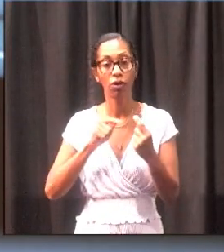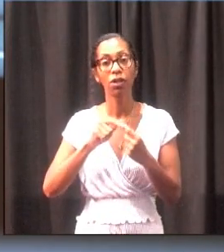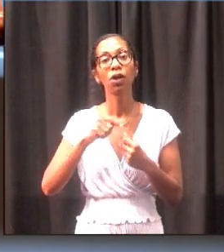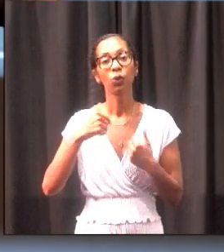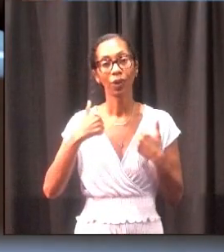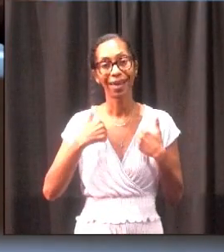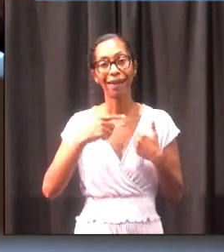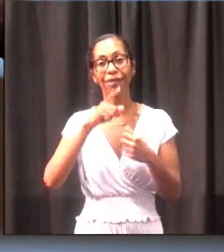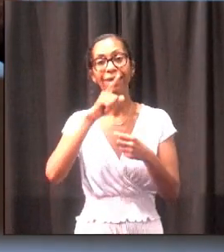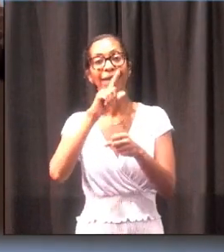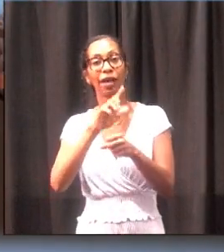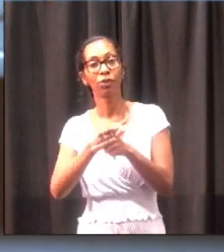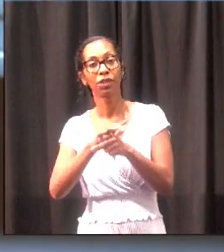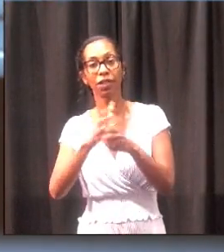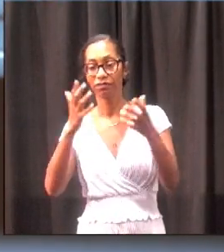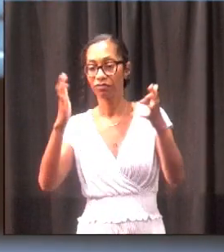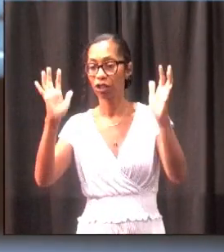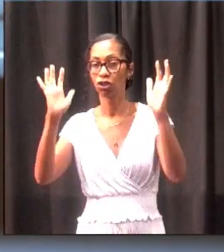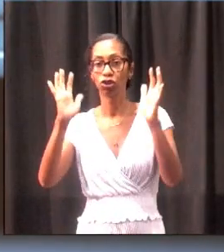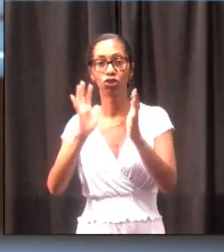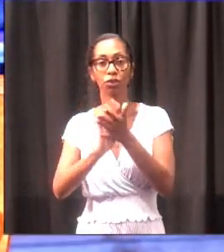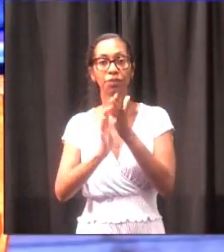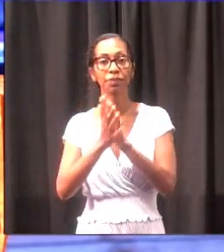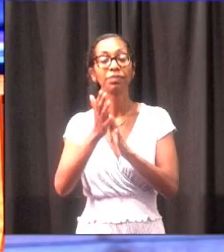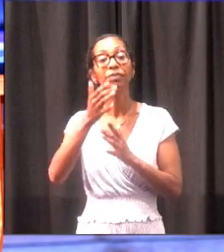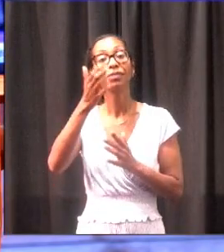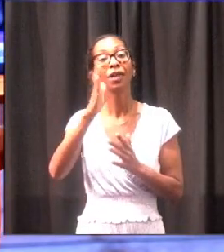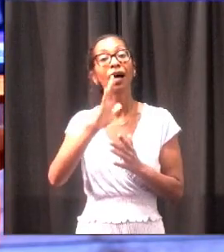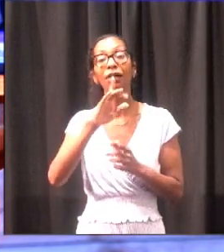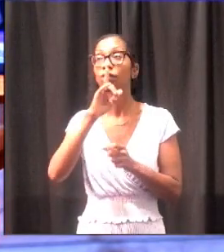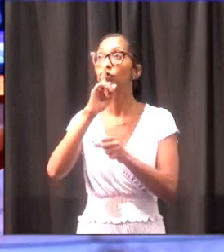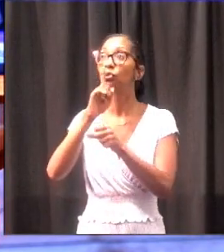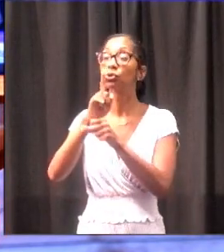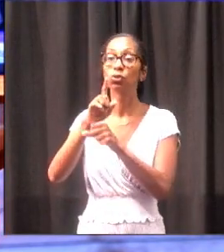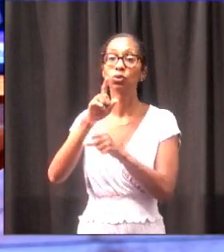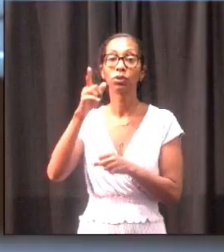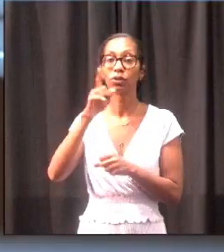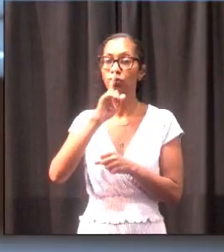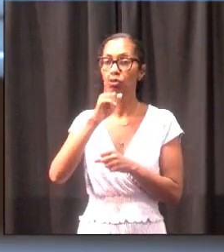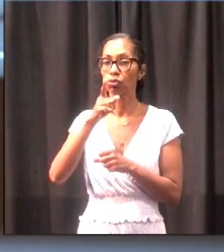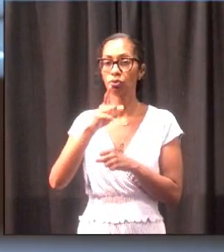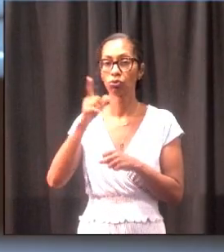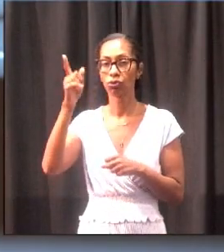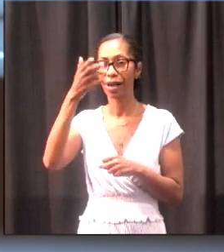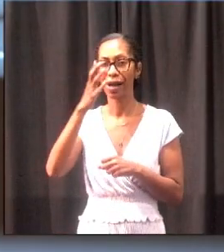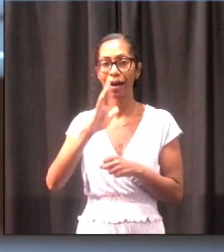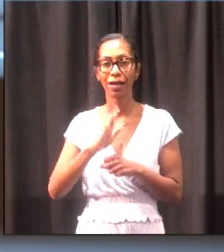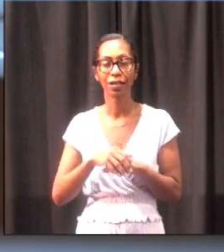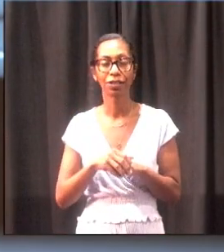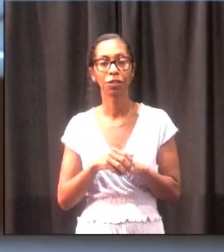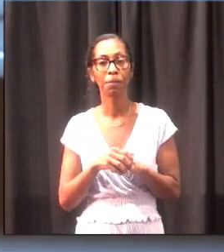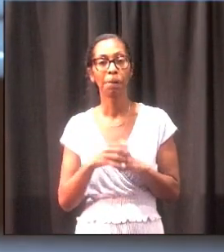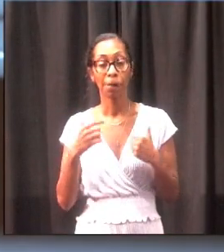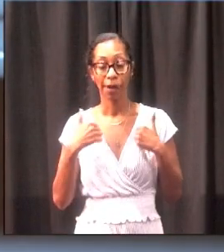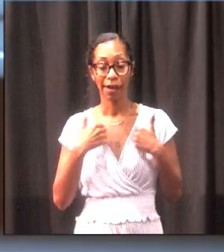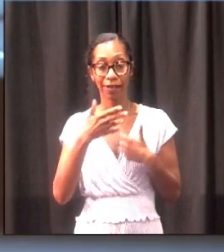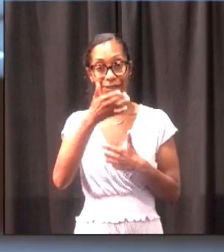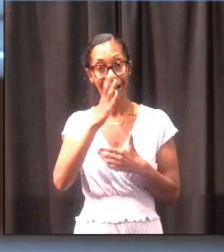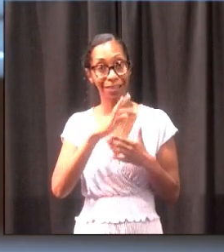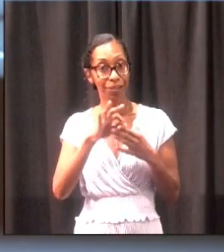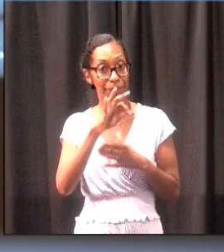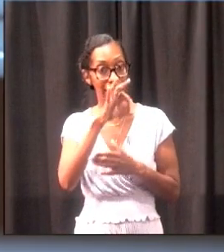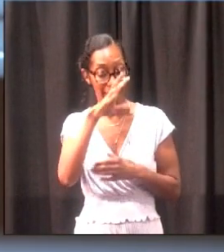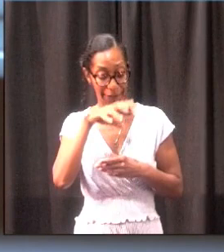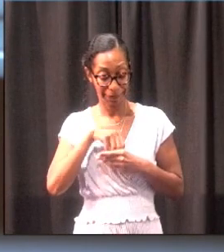guarantee that God is true to his word. We have the Spirit of God within